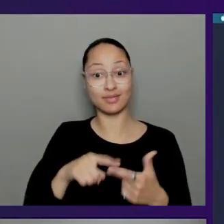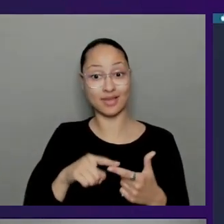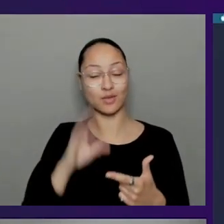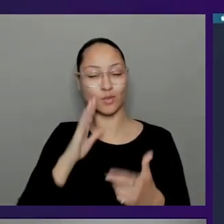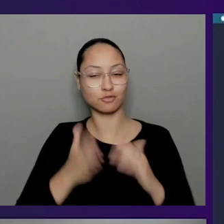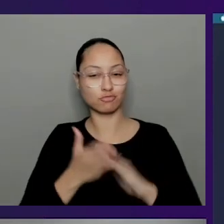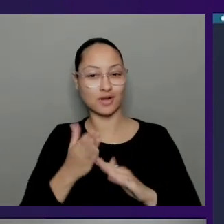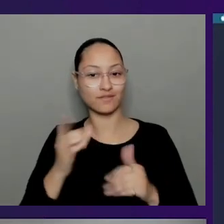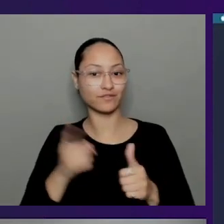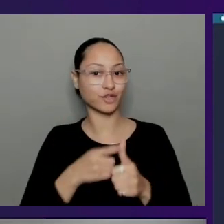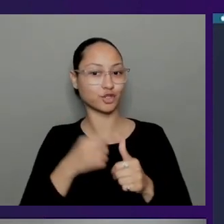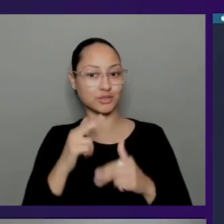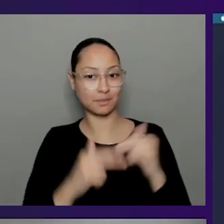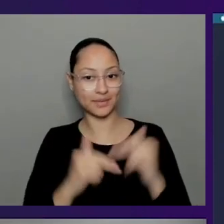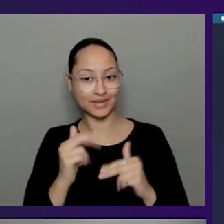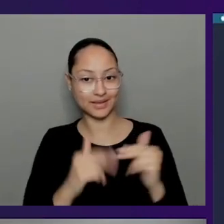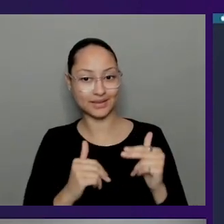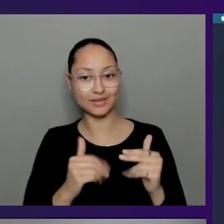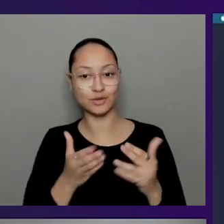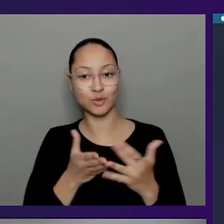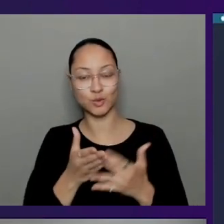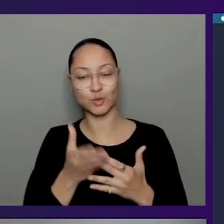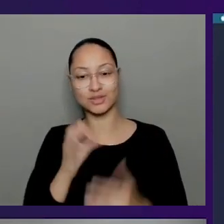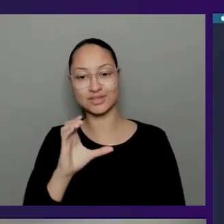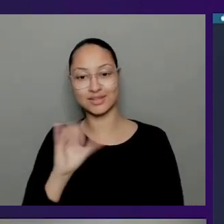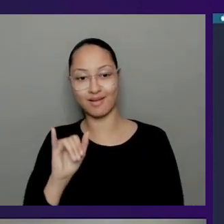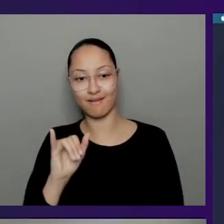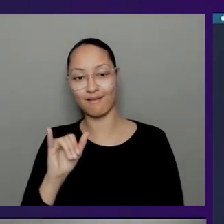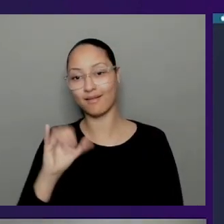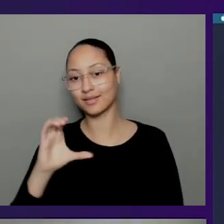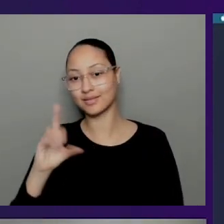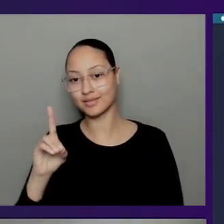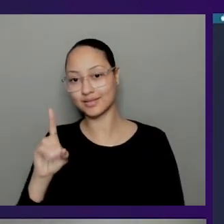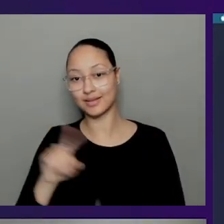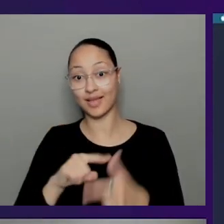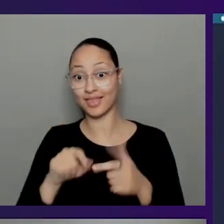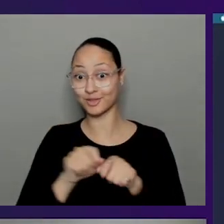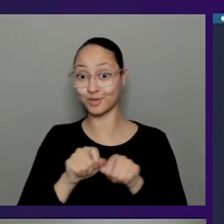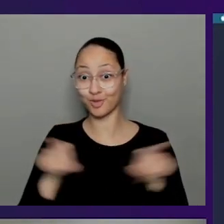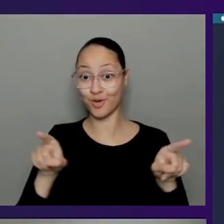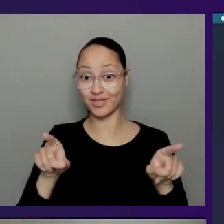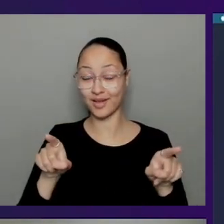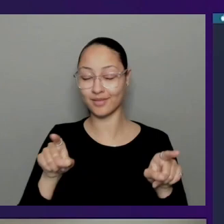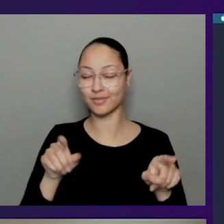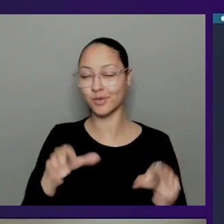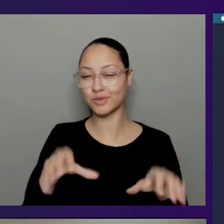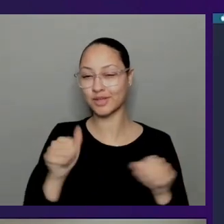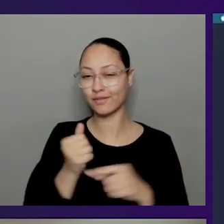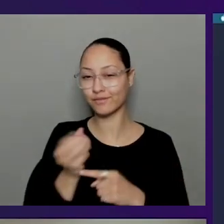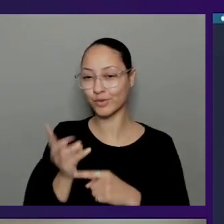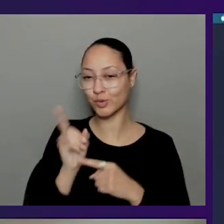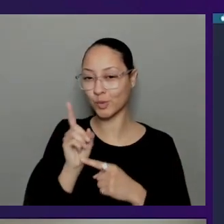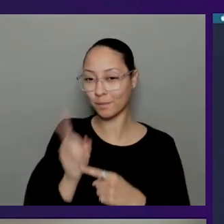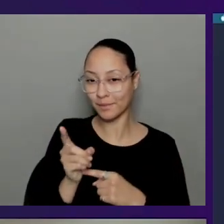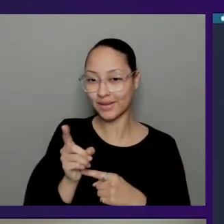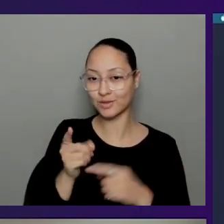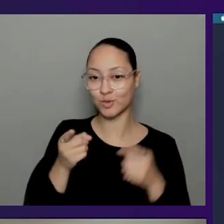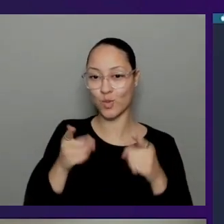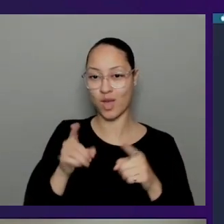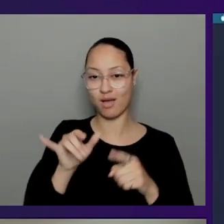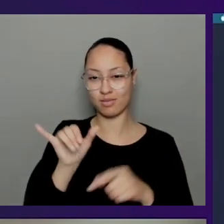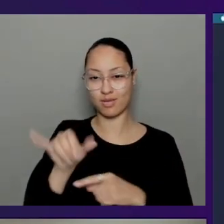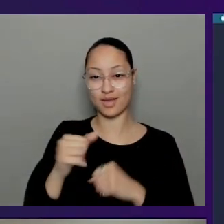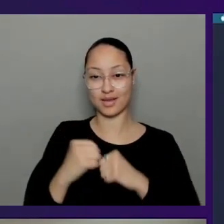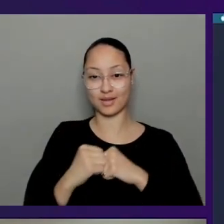build, run through CI/CD and deploy that. That just takes a couple of moments while all the infrastructure is spun